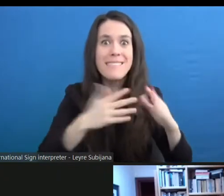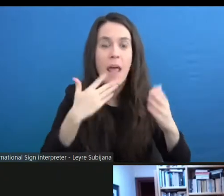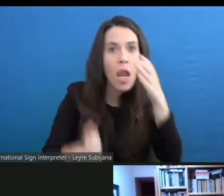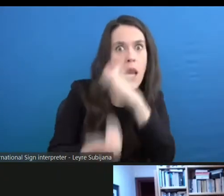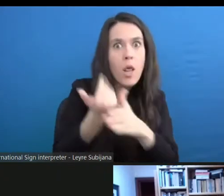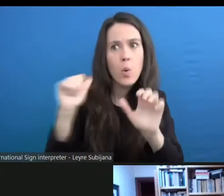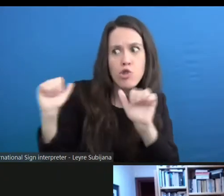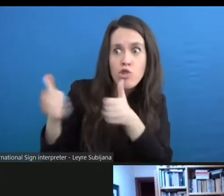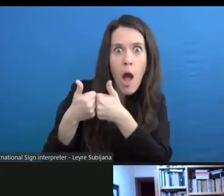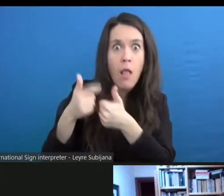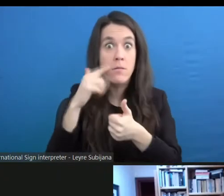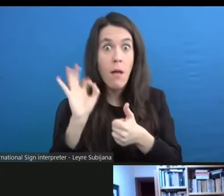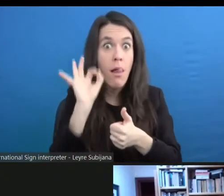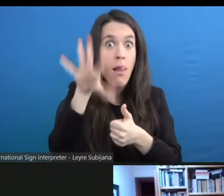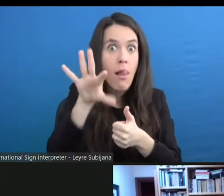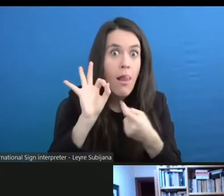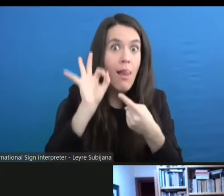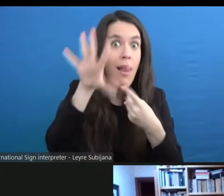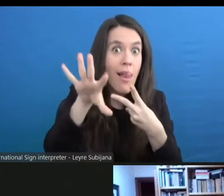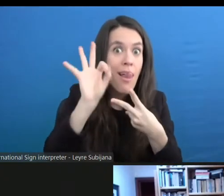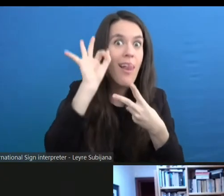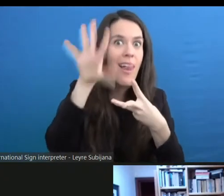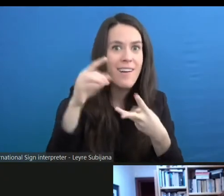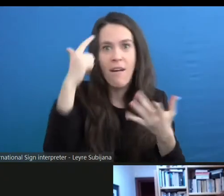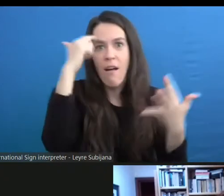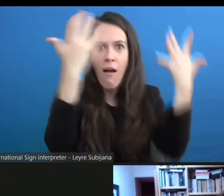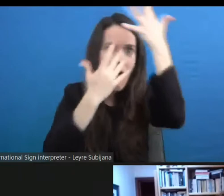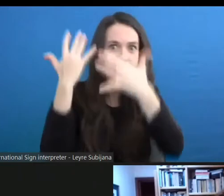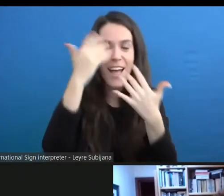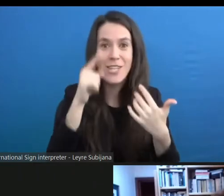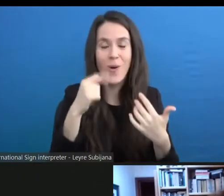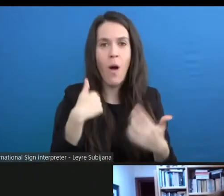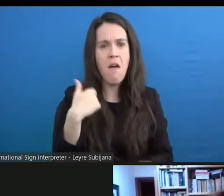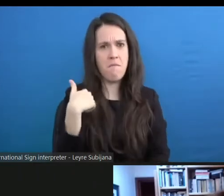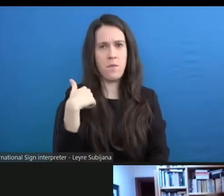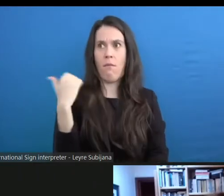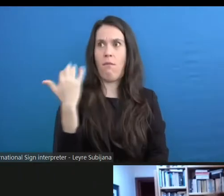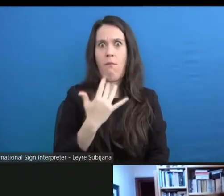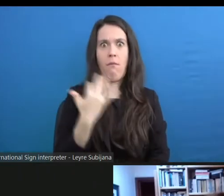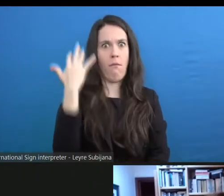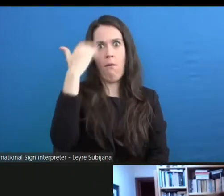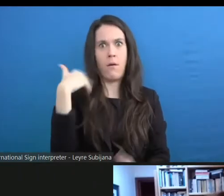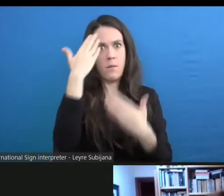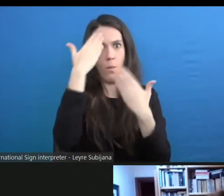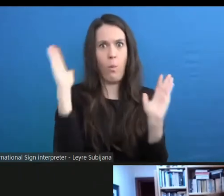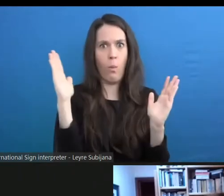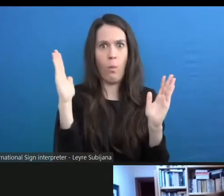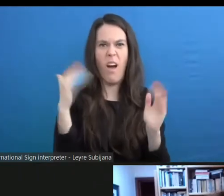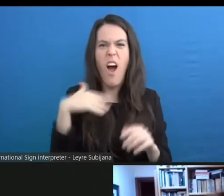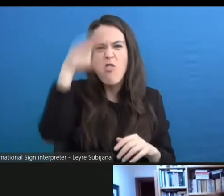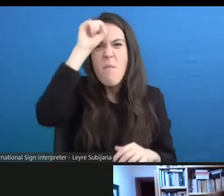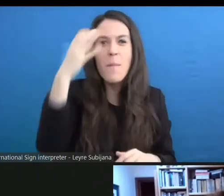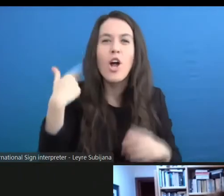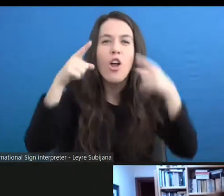challenges that many of us had not even thought about when I first heard about it. You brought it to our conference in November 2019. It's the